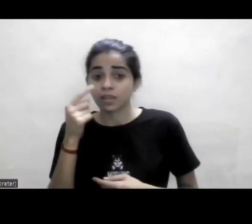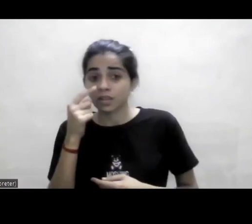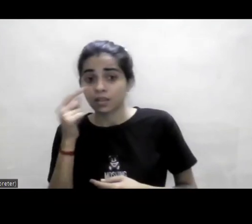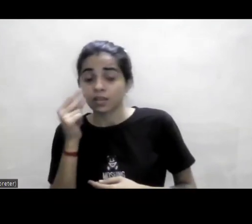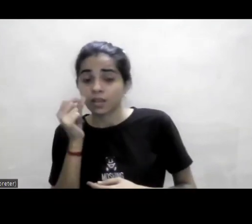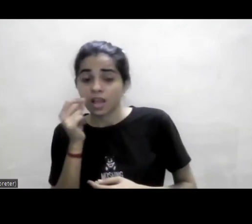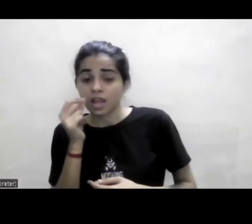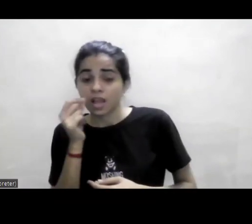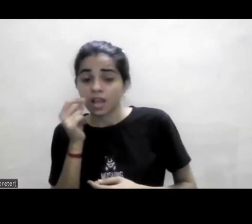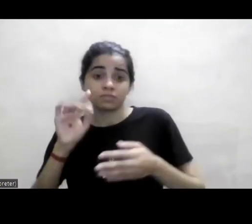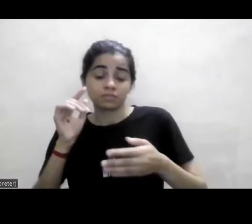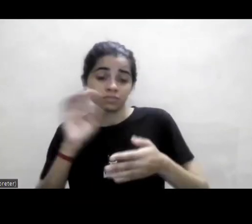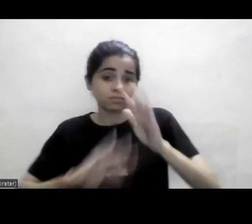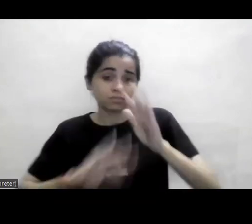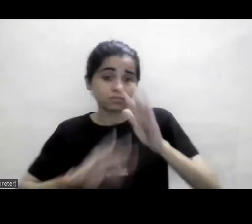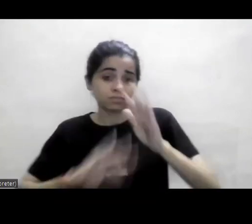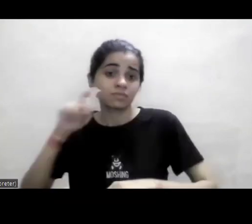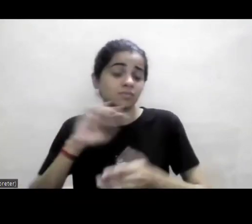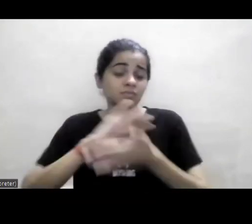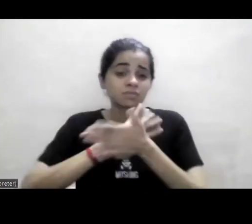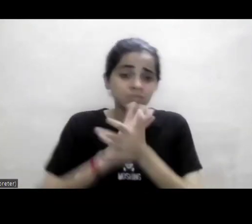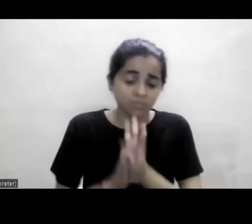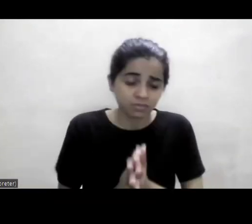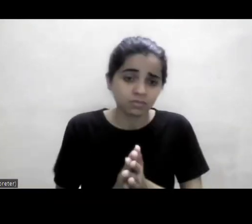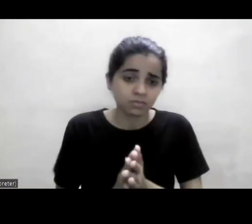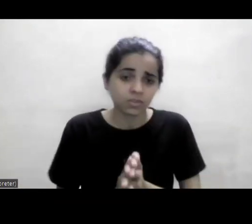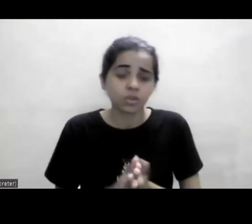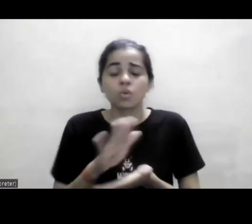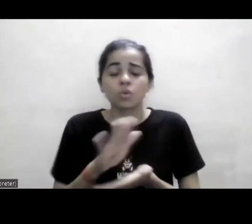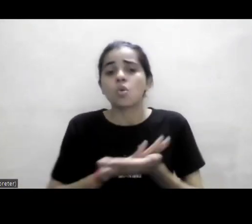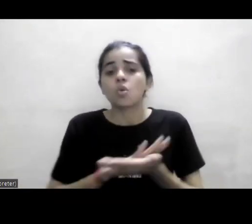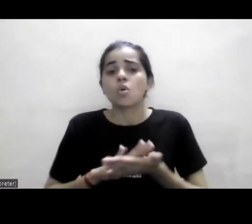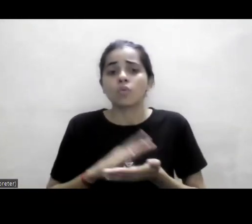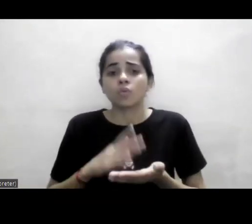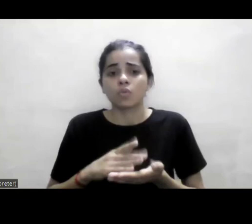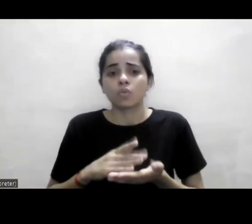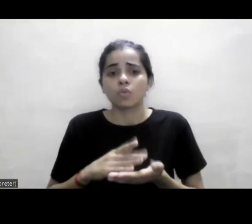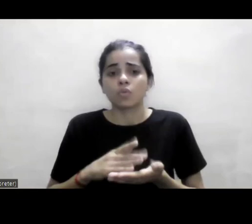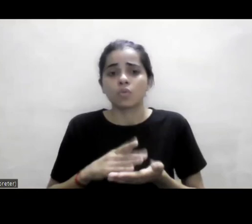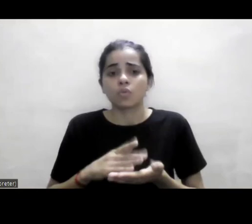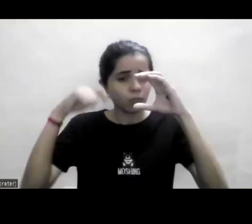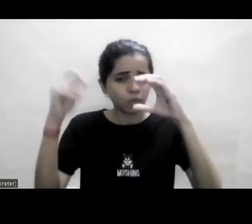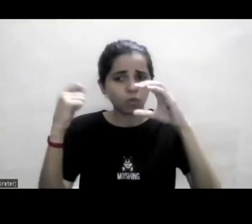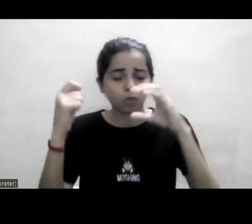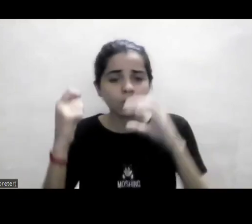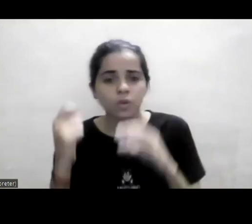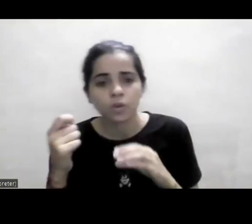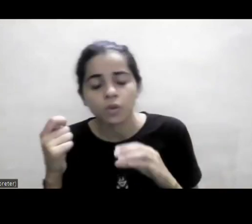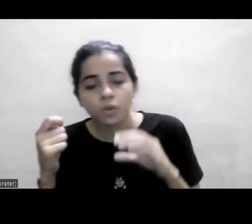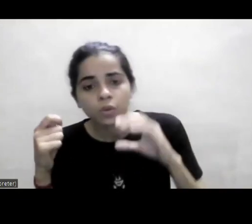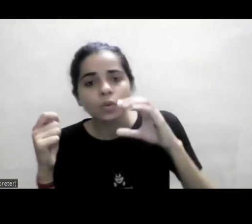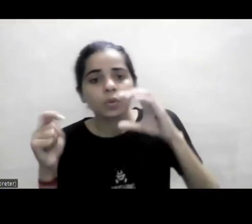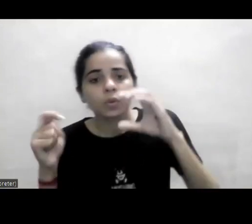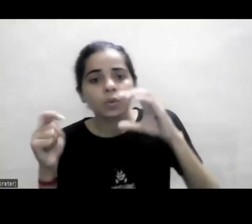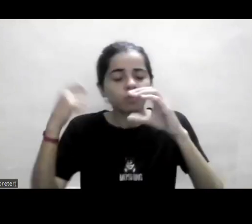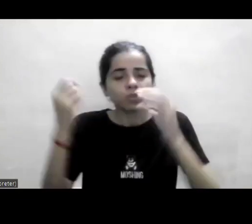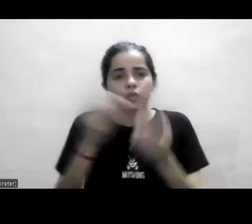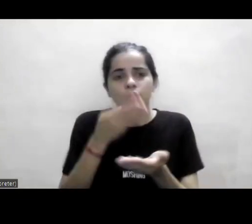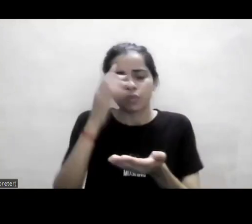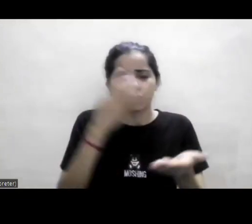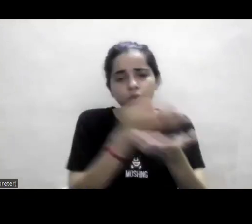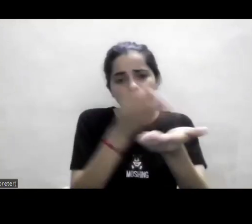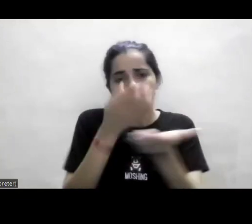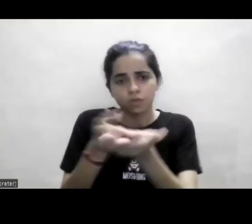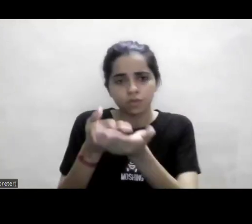raped. So it was based on that. So these two were the few suggestions.